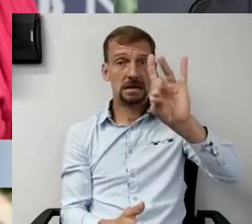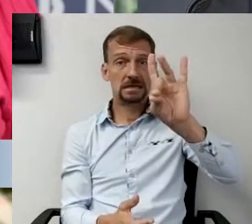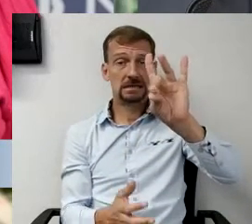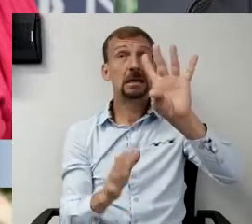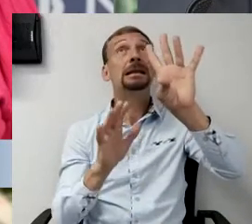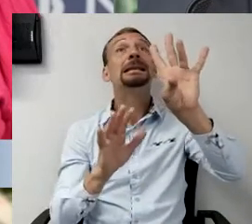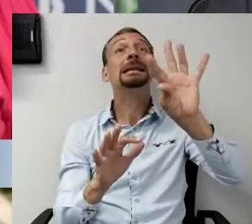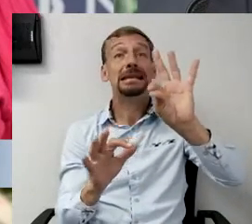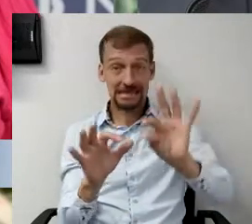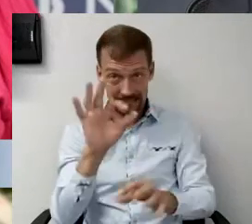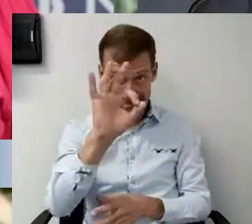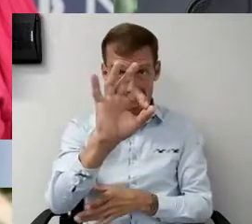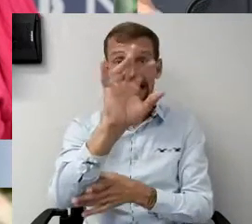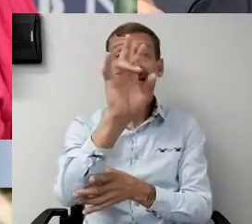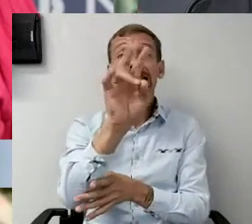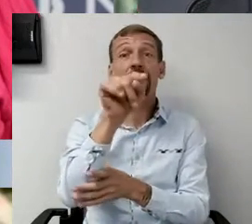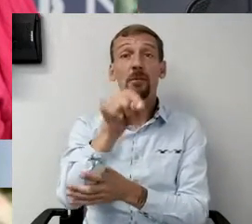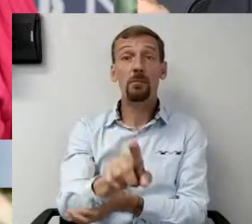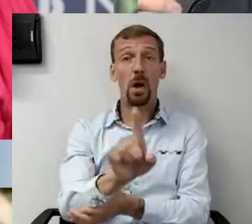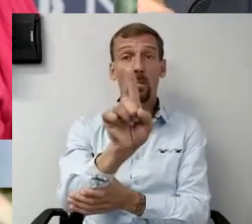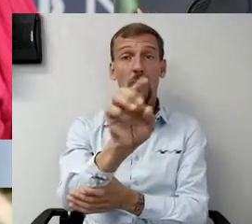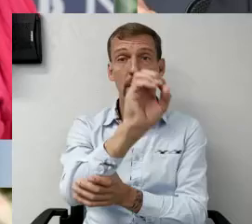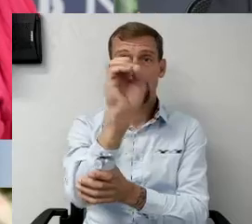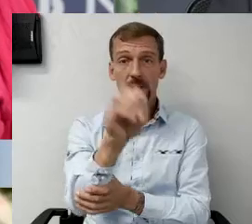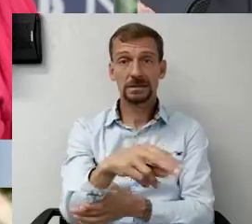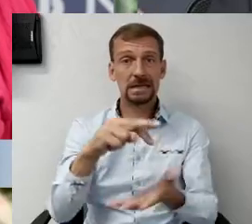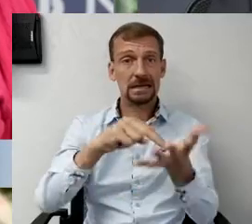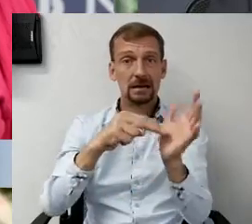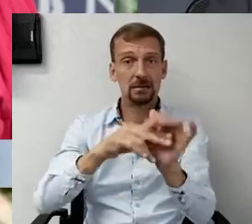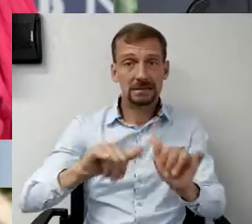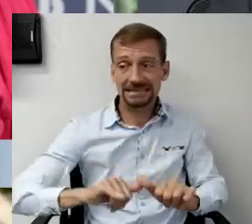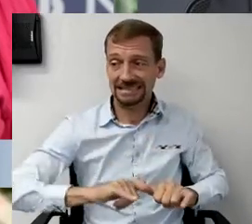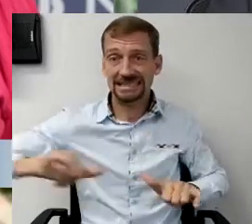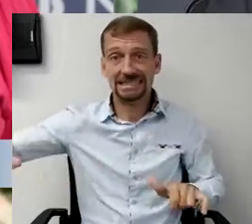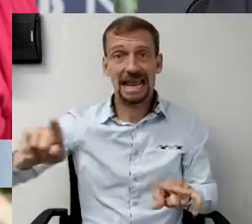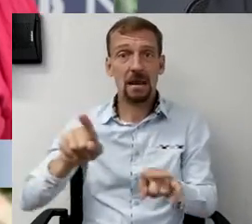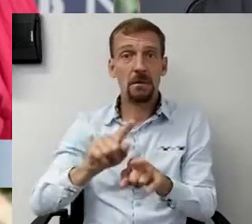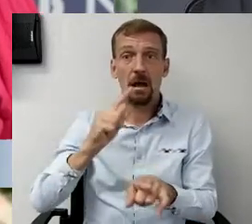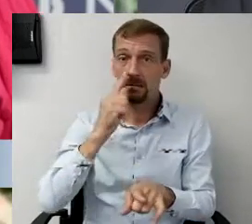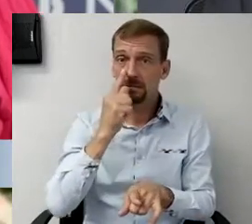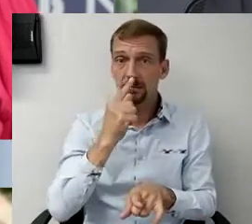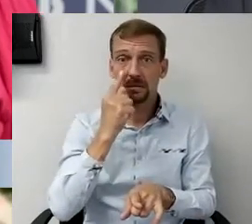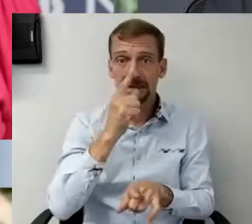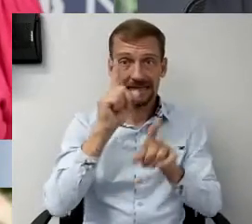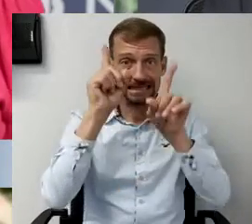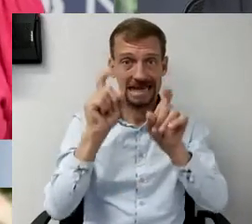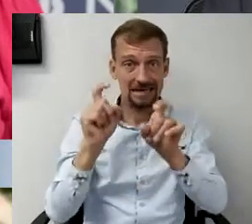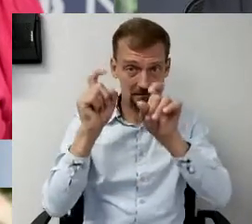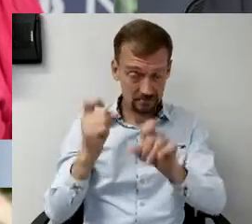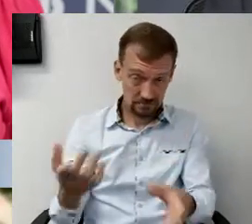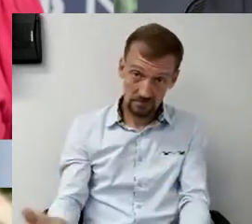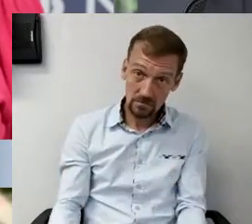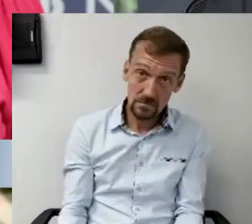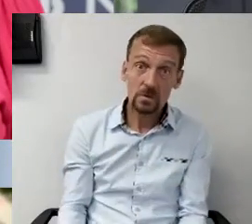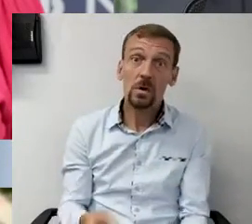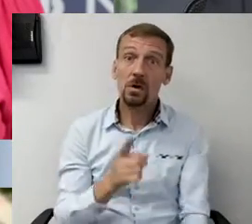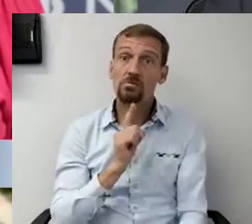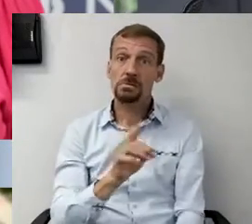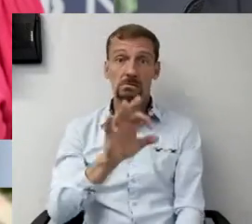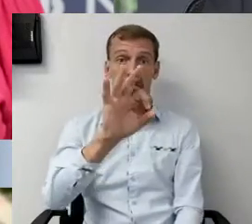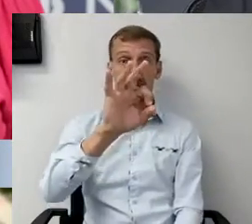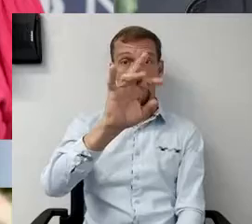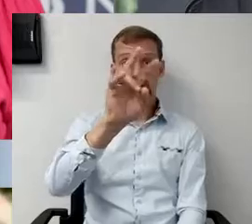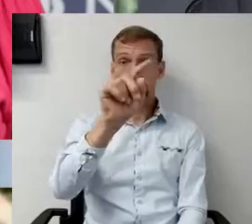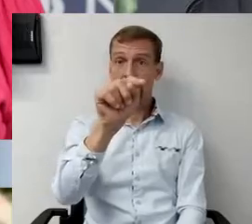97.1% of the time, it came up with the exact same positive results as the molecular. So